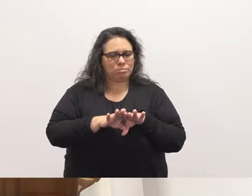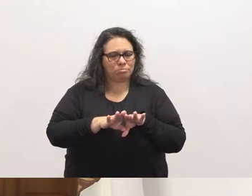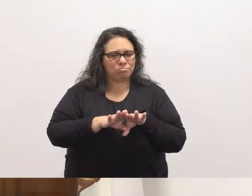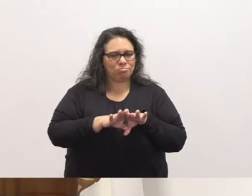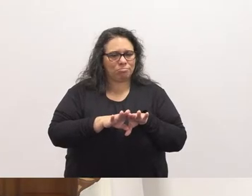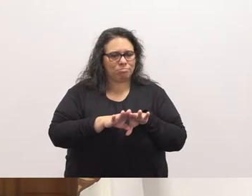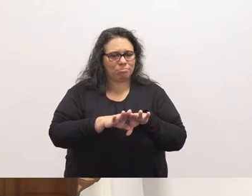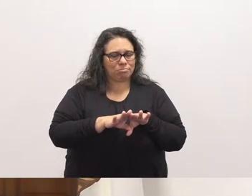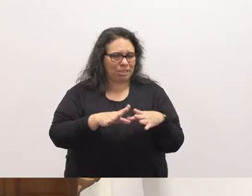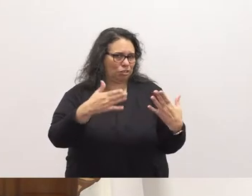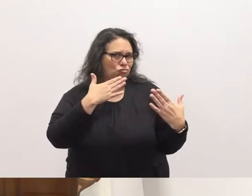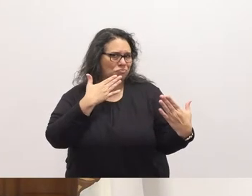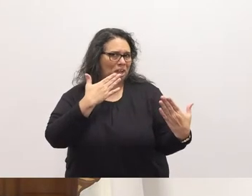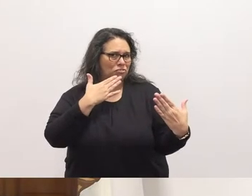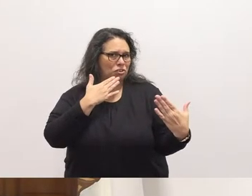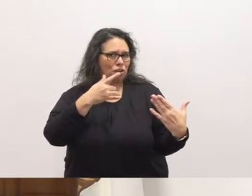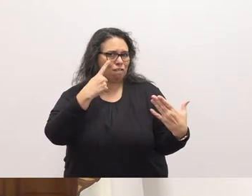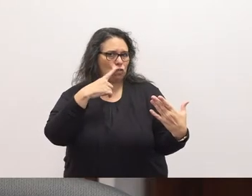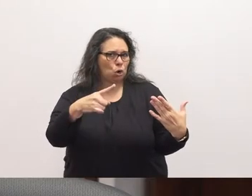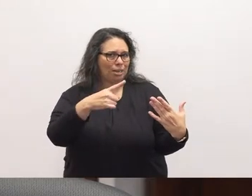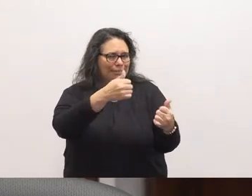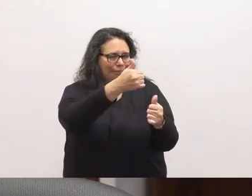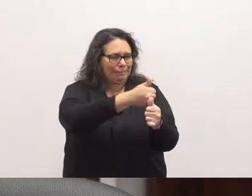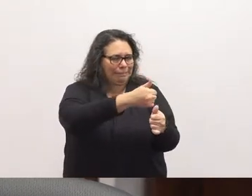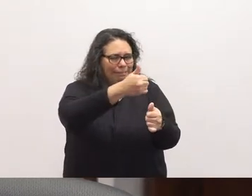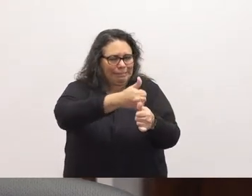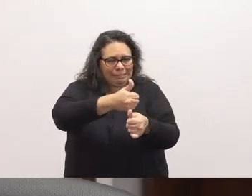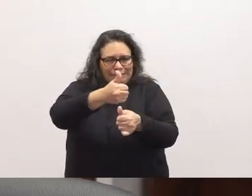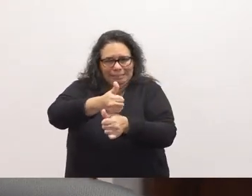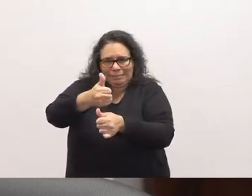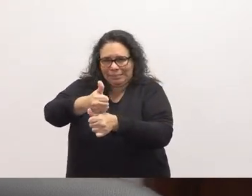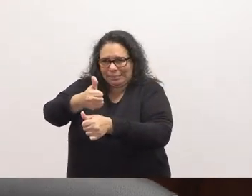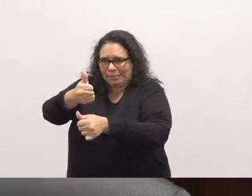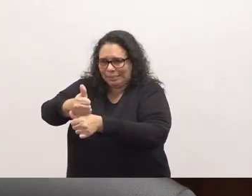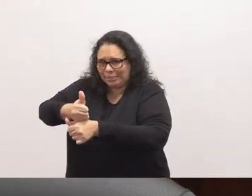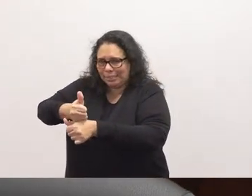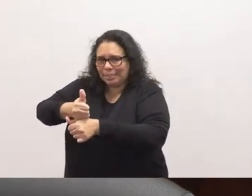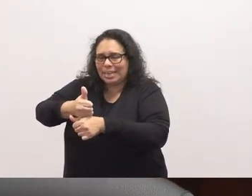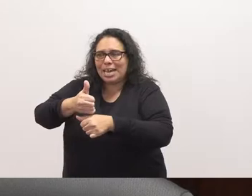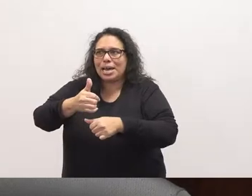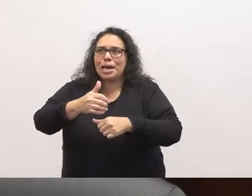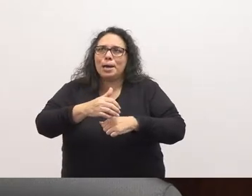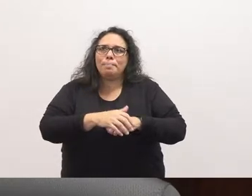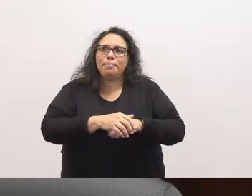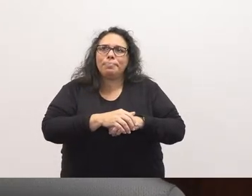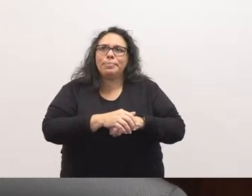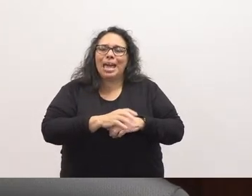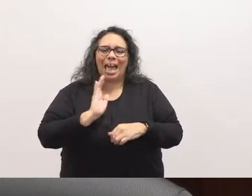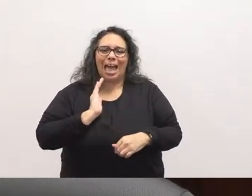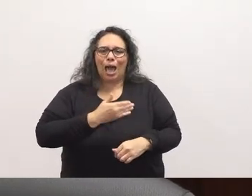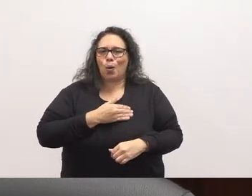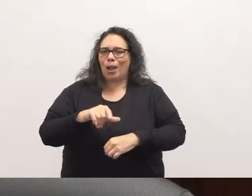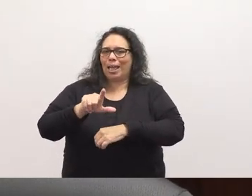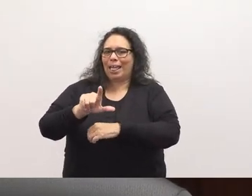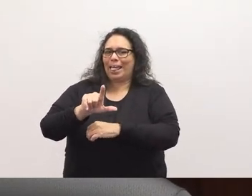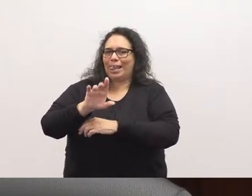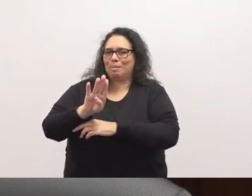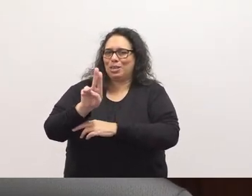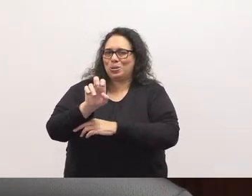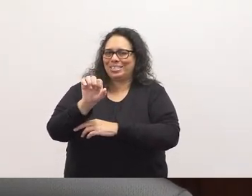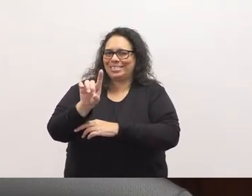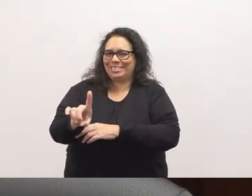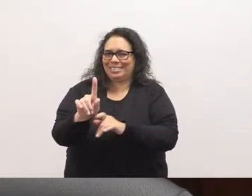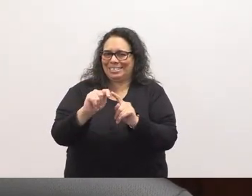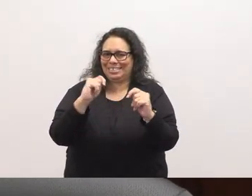in gratitude for every single one of our LBUSD team that helped to get